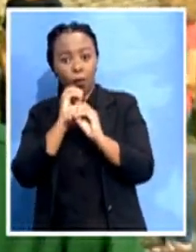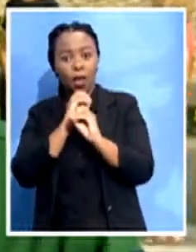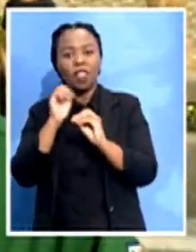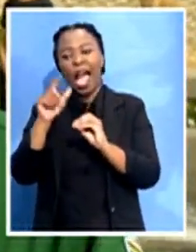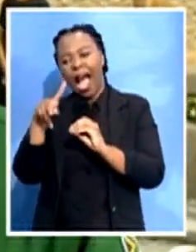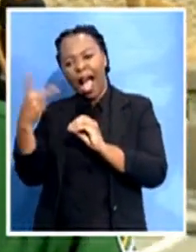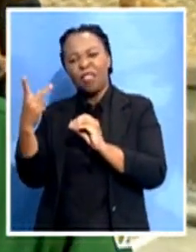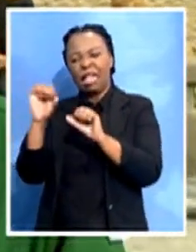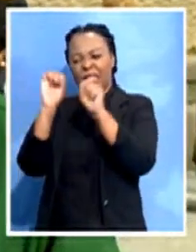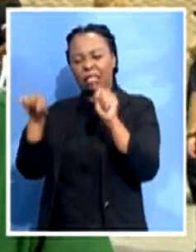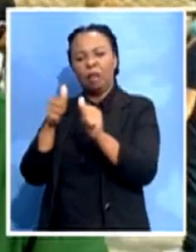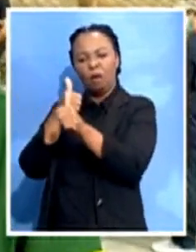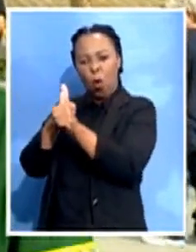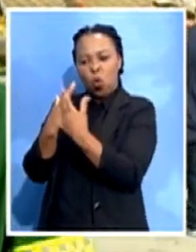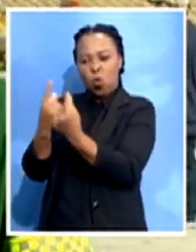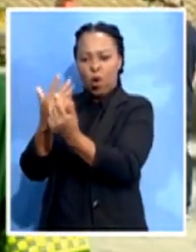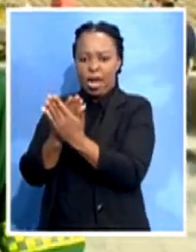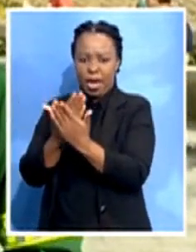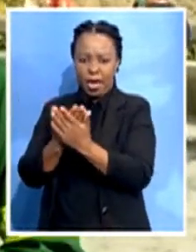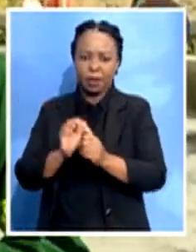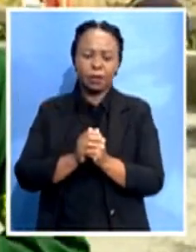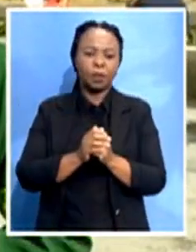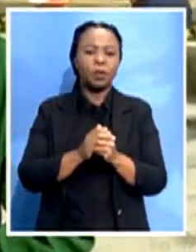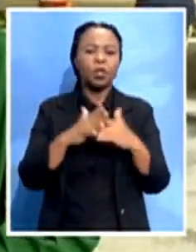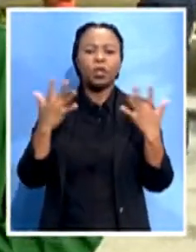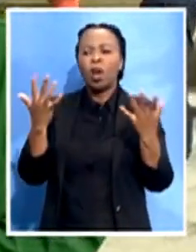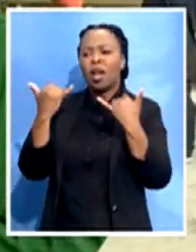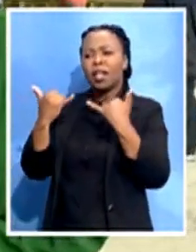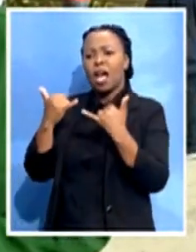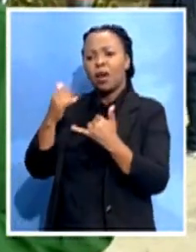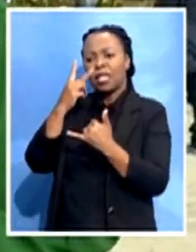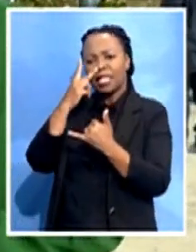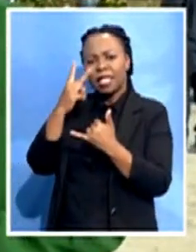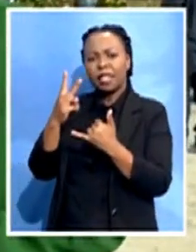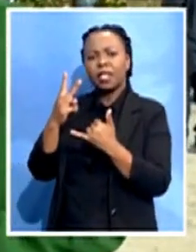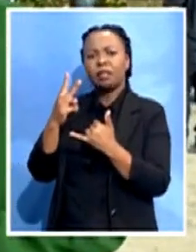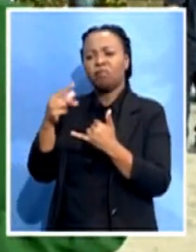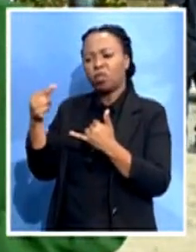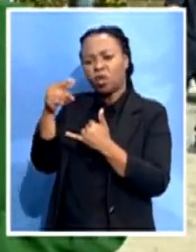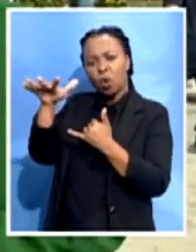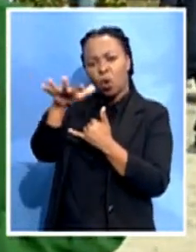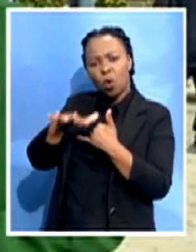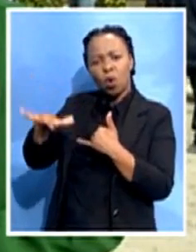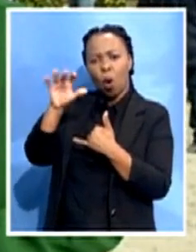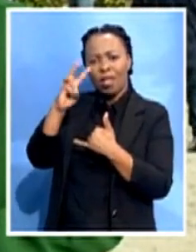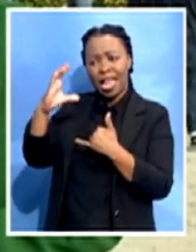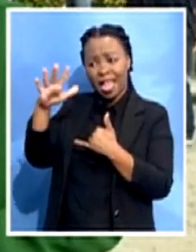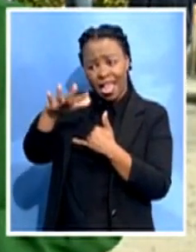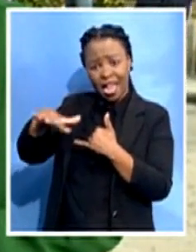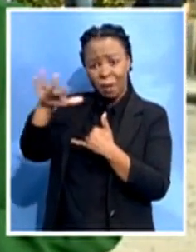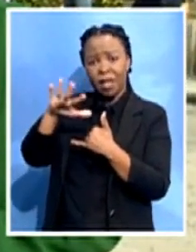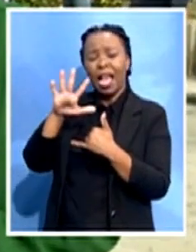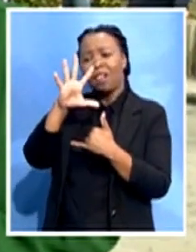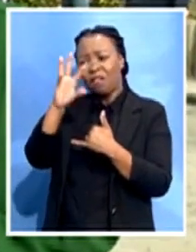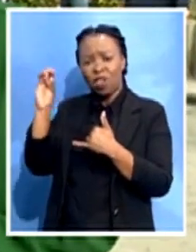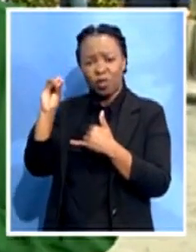target today between the two sites here and Groote Schuur is something like 500. Yes. How many vaccinations should then take place on an hourly basis to